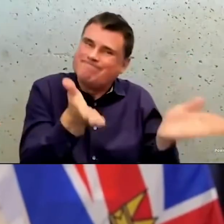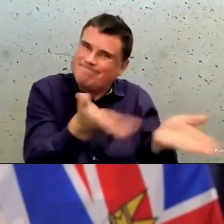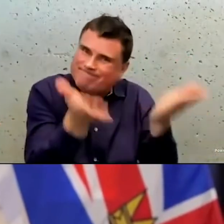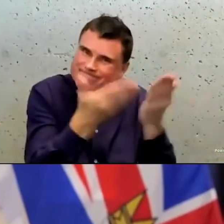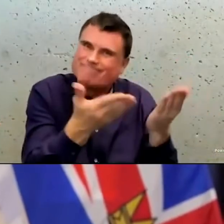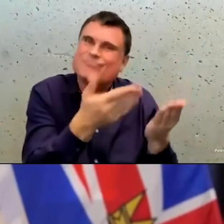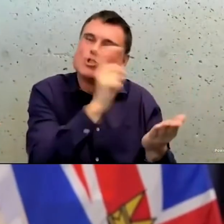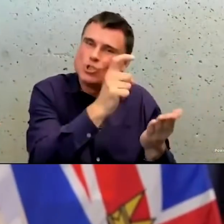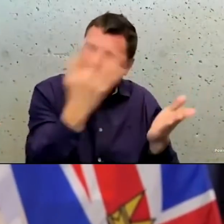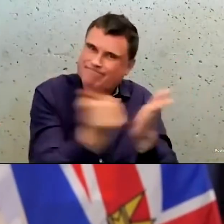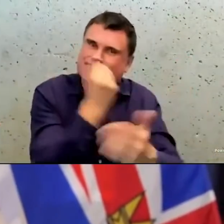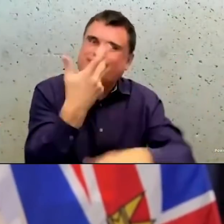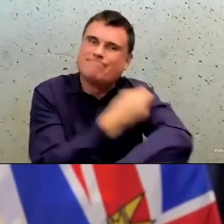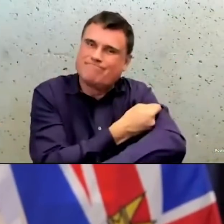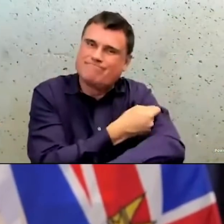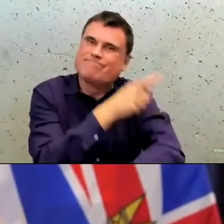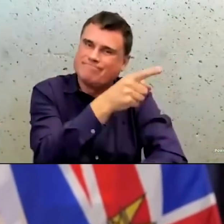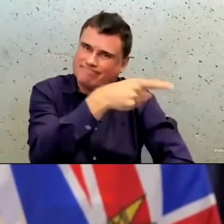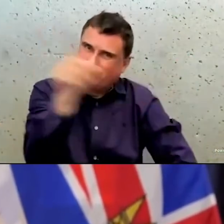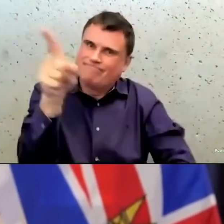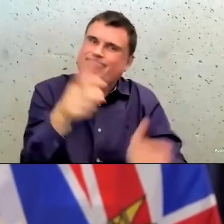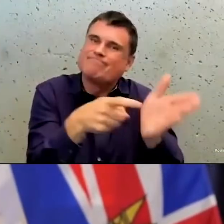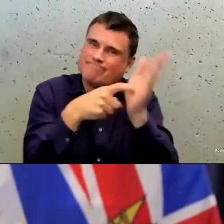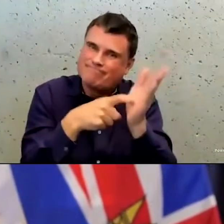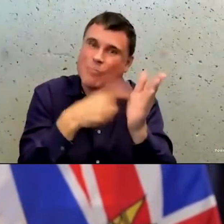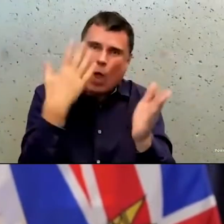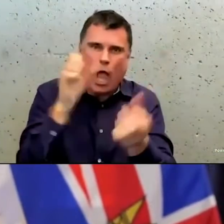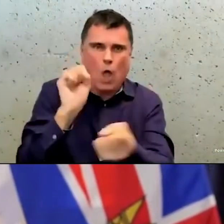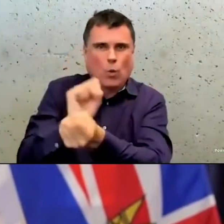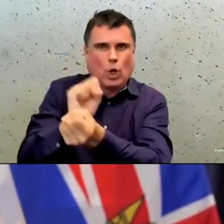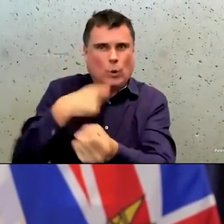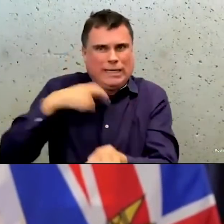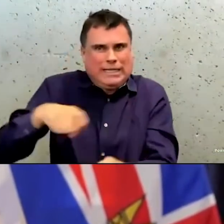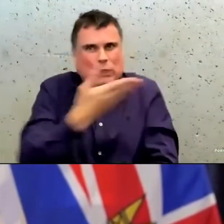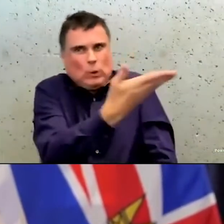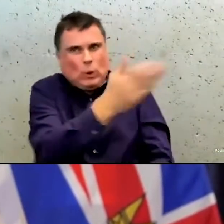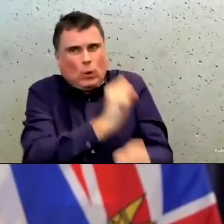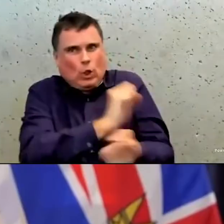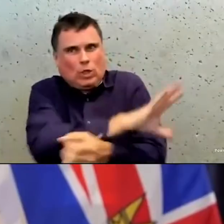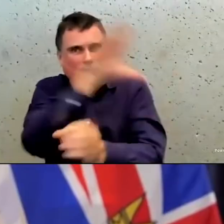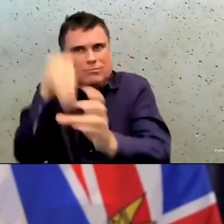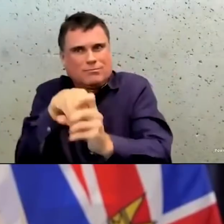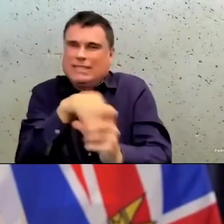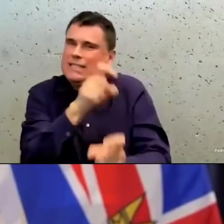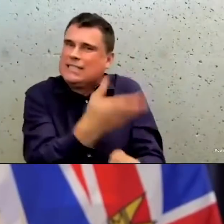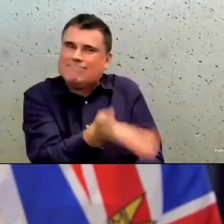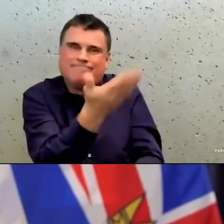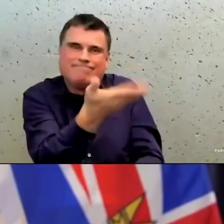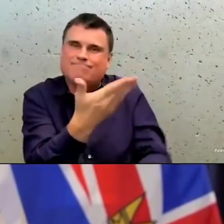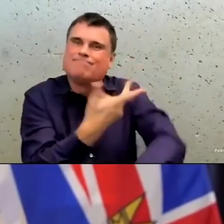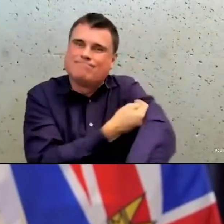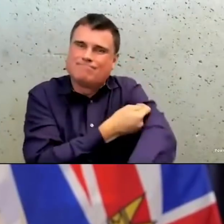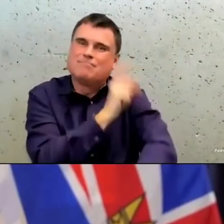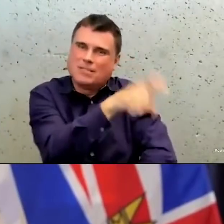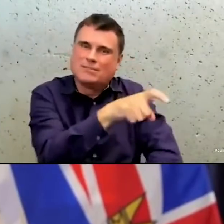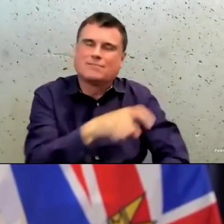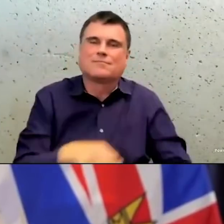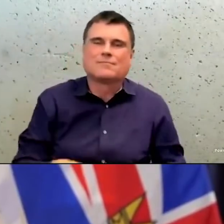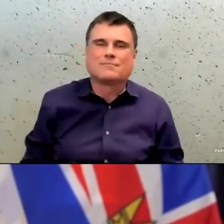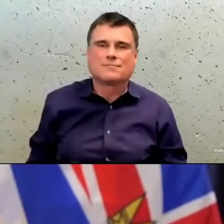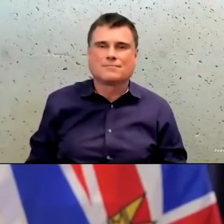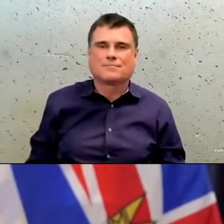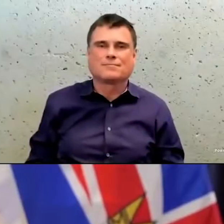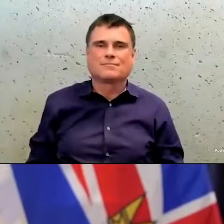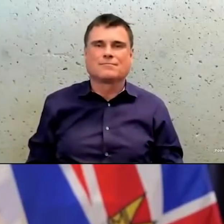vaccinated so they can continue their important and valuable roles in the public service. Regarding contact tracing efforts in BC, we now have